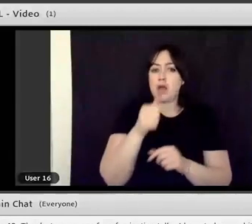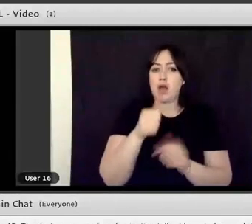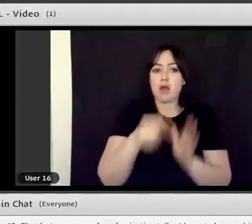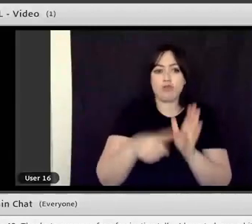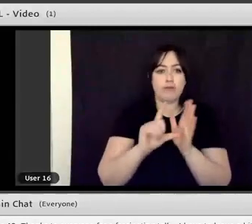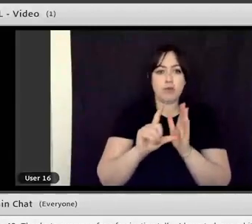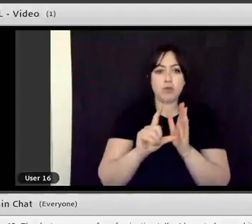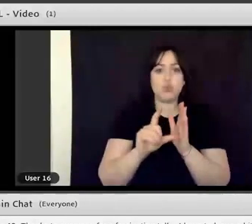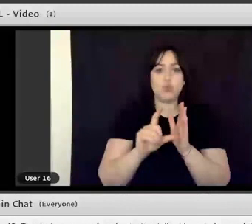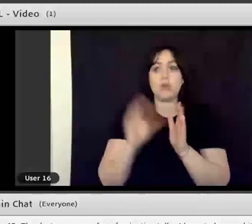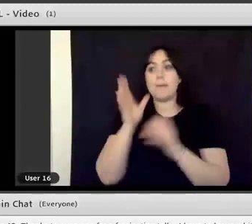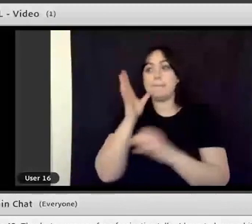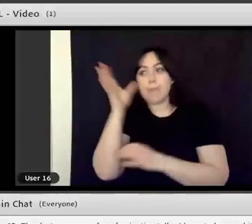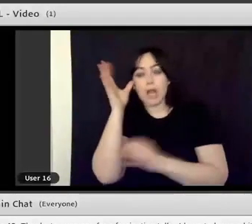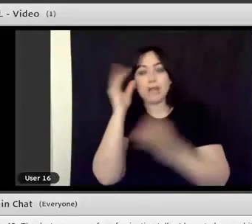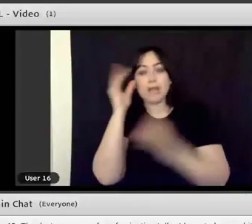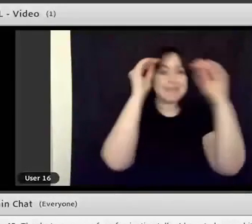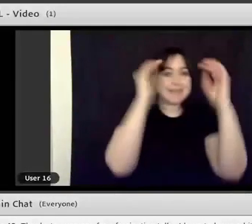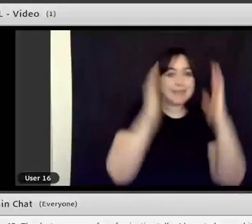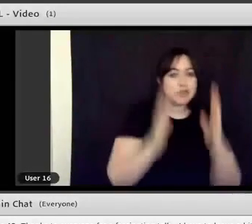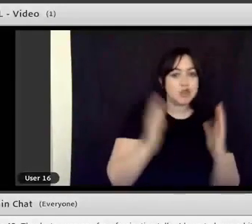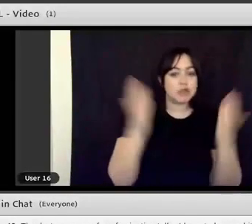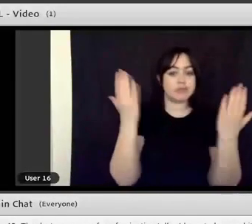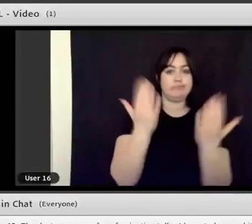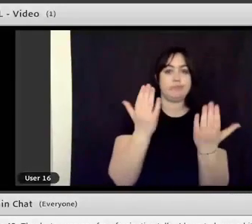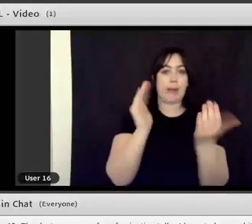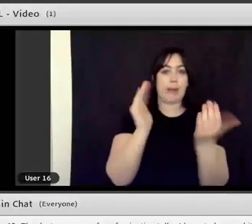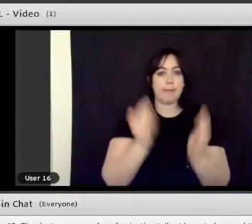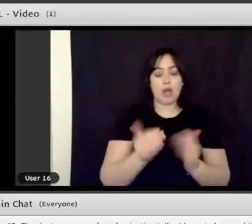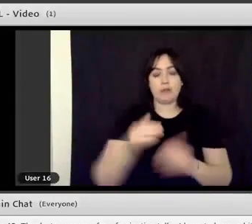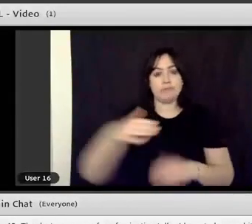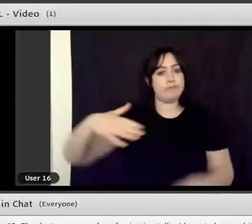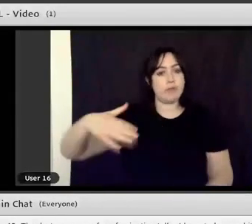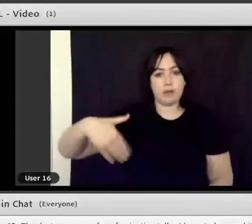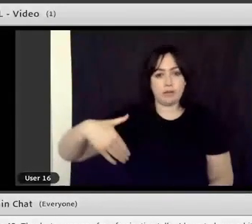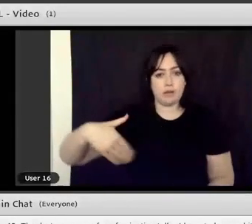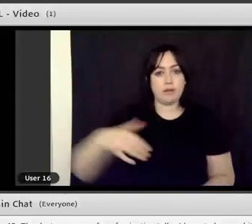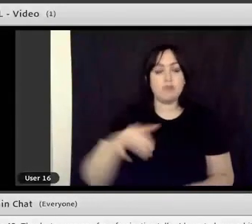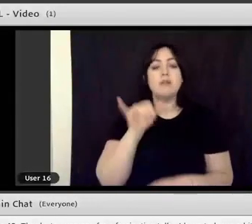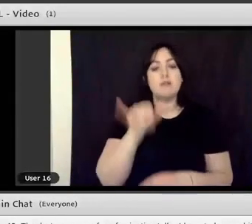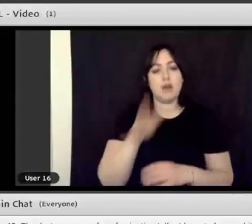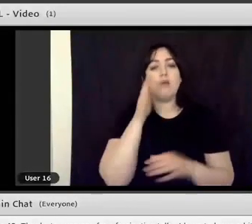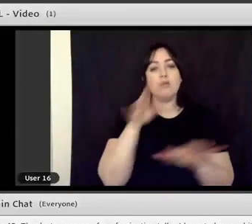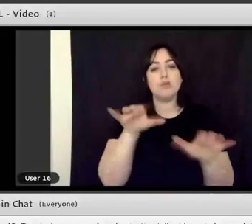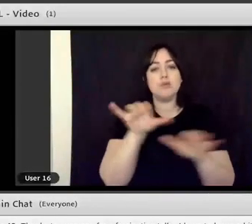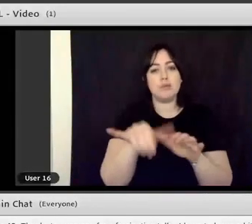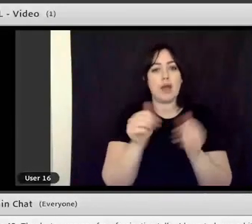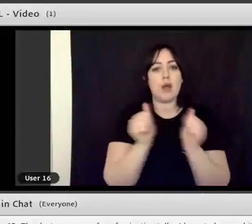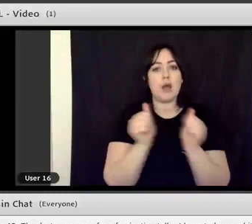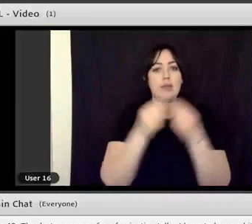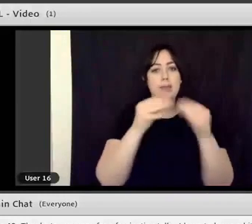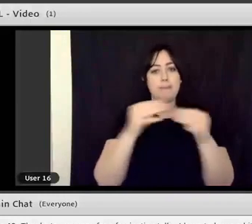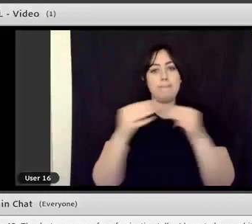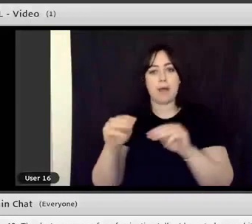the teacher response. And this is what we will be doing as part of this methodological work that I mentioned.